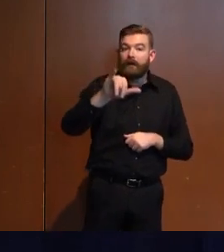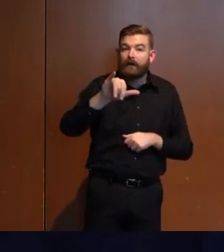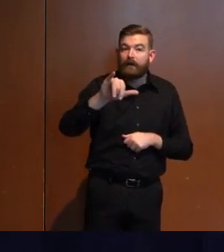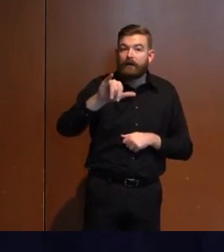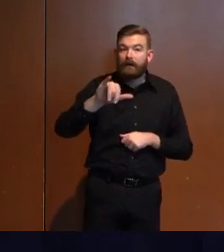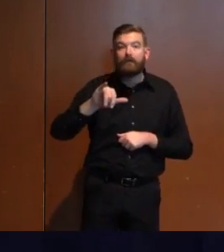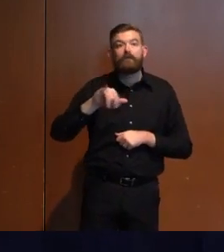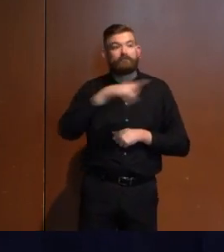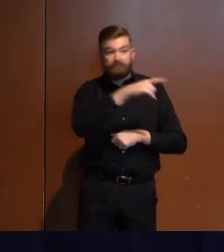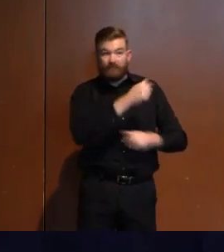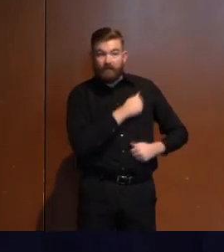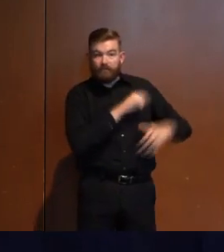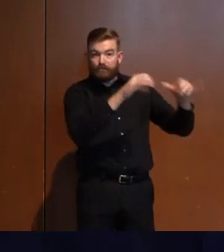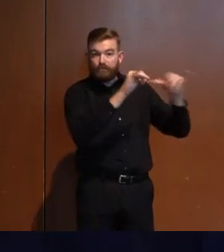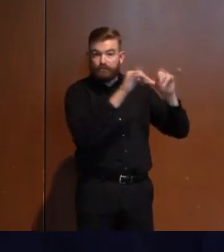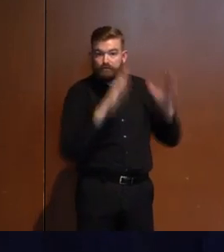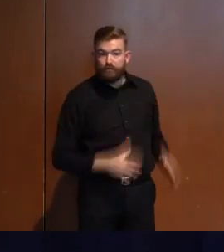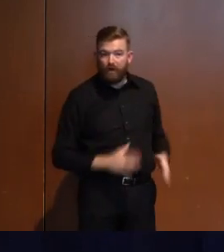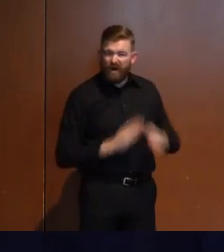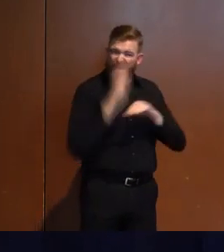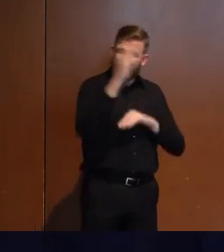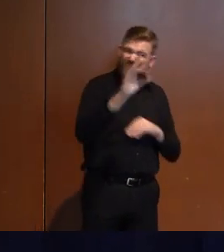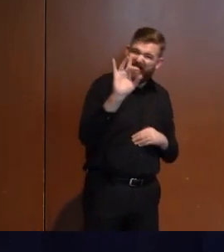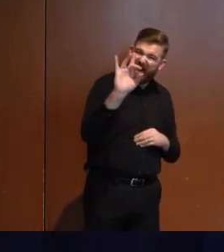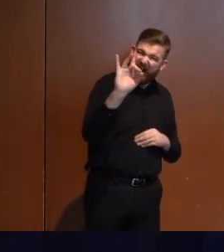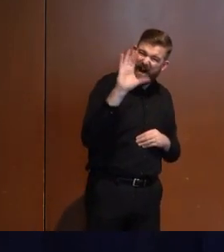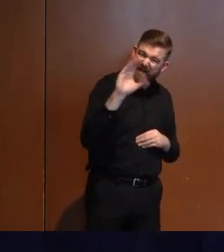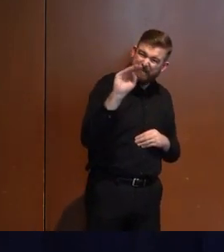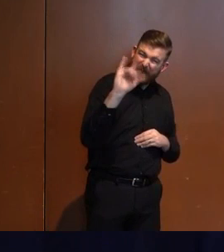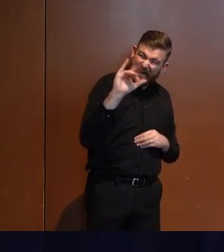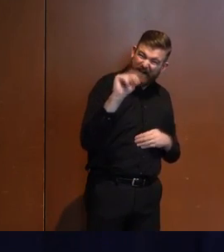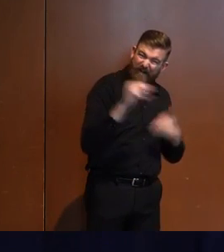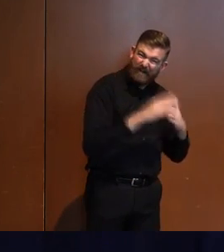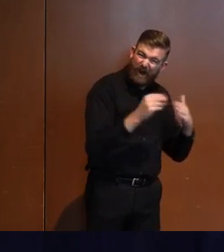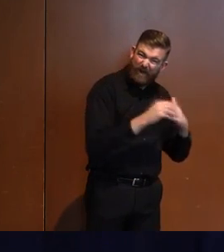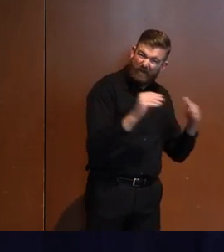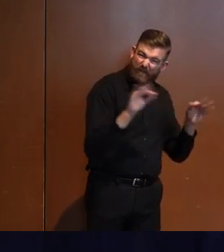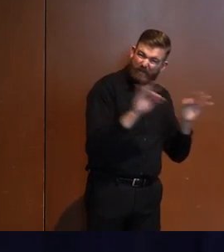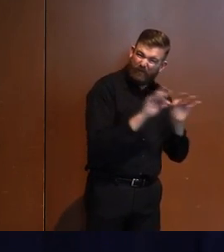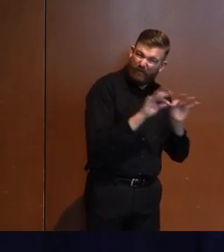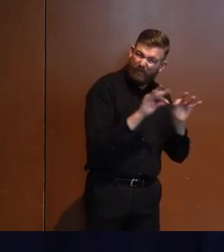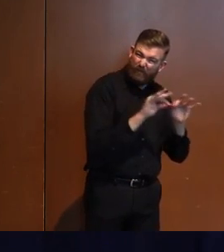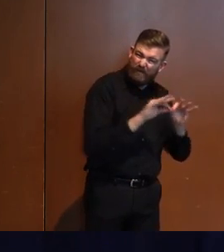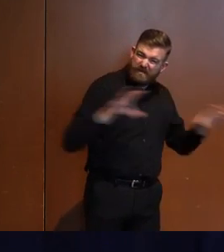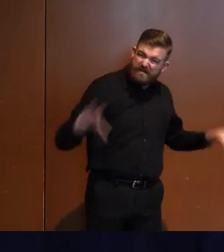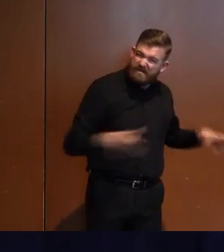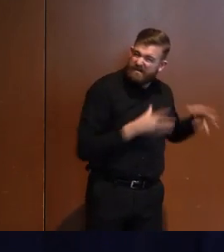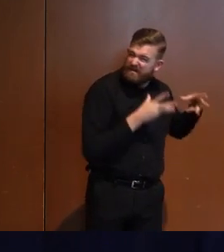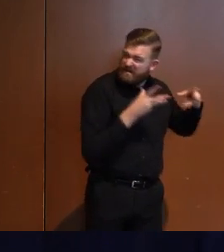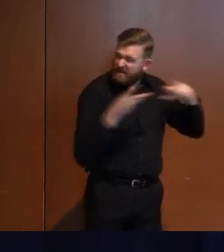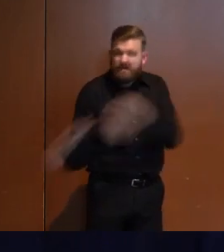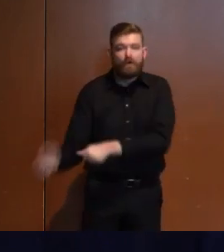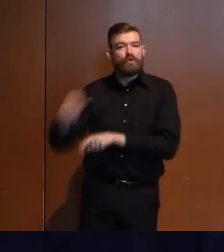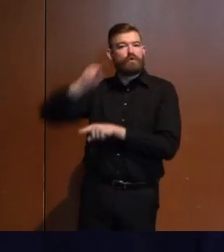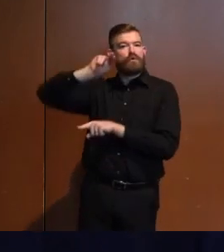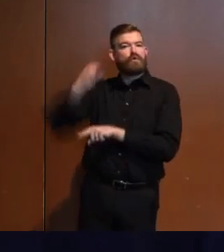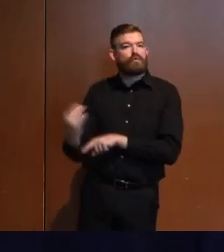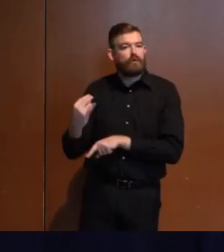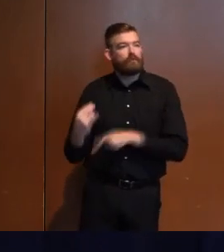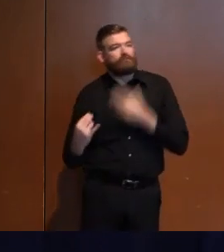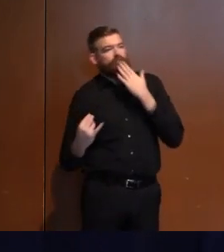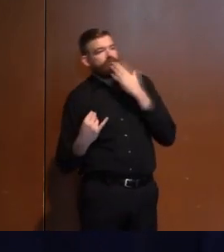million worth of projects for the state of New Jersey. So I thank you both personally and professionally for that. And I was reminded that